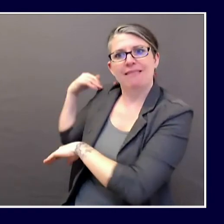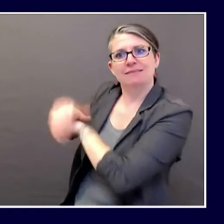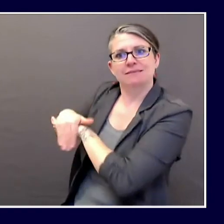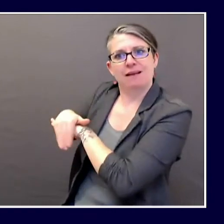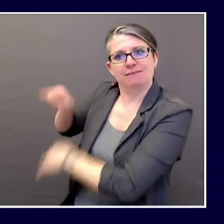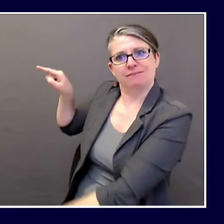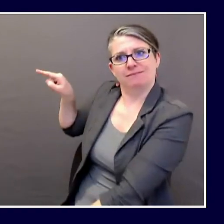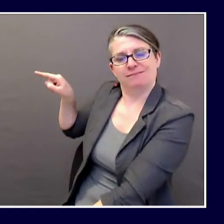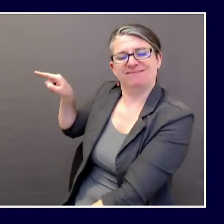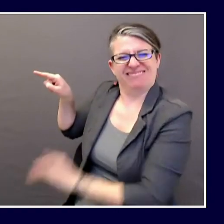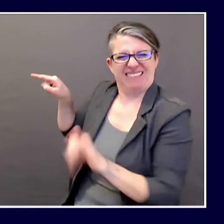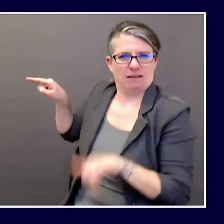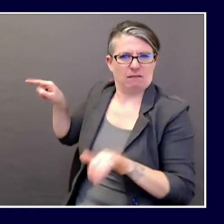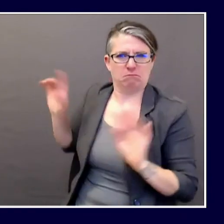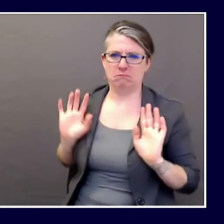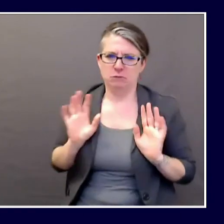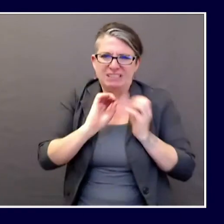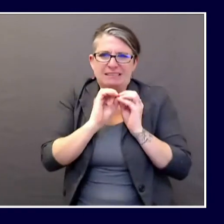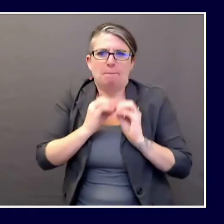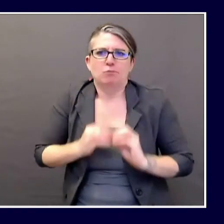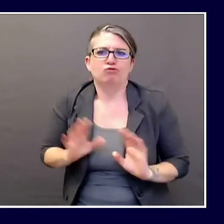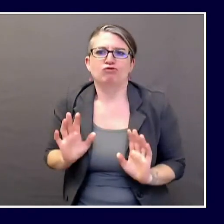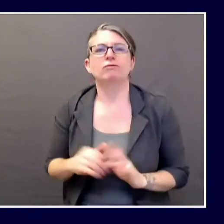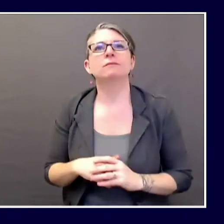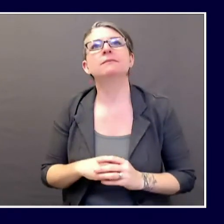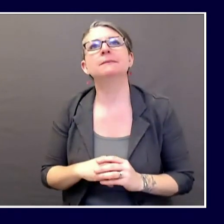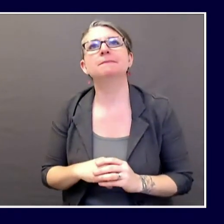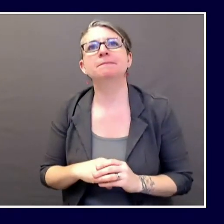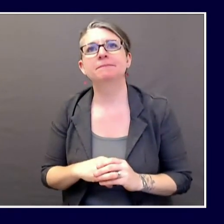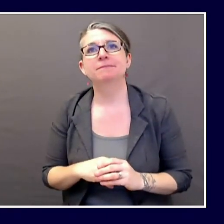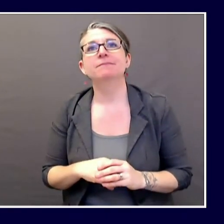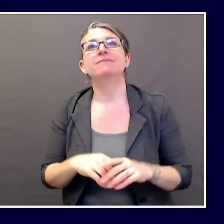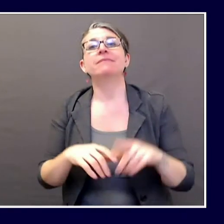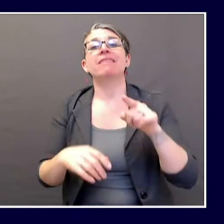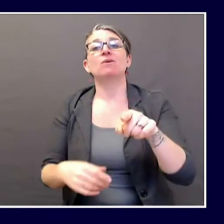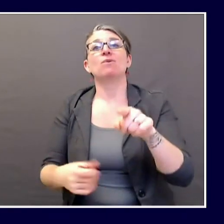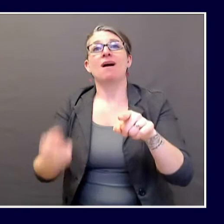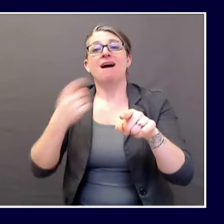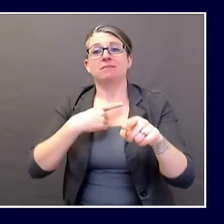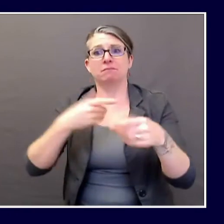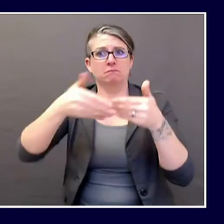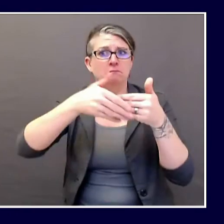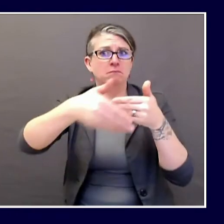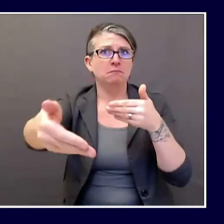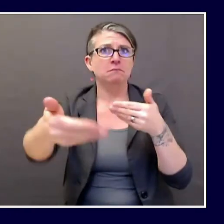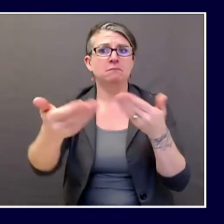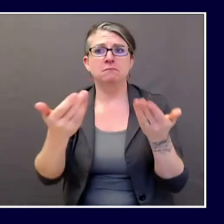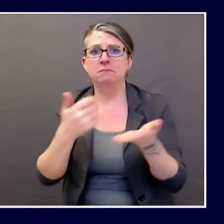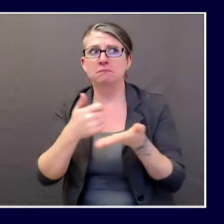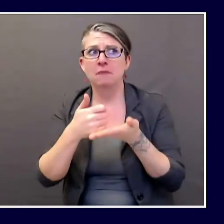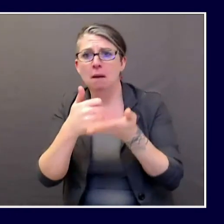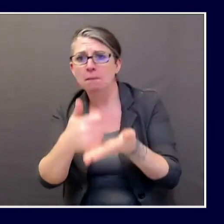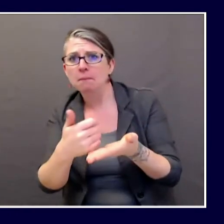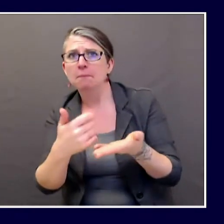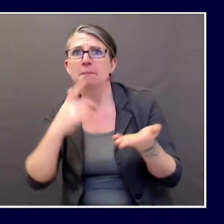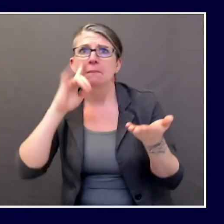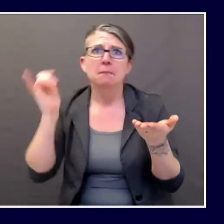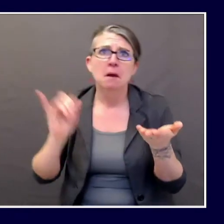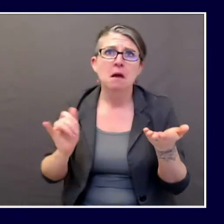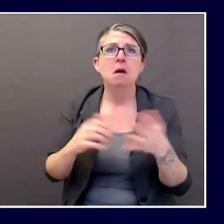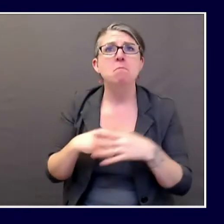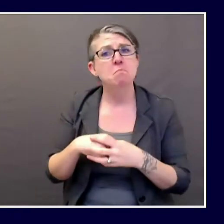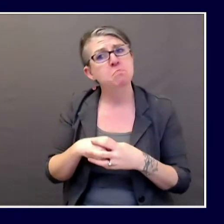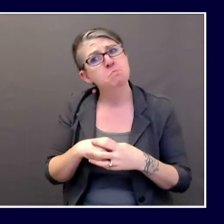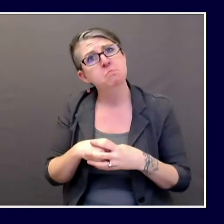to us that they can be doing more. They can be doing more vaccines per day, more hours in a day, more days per week, if only they had